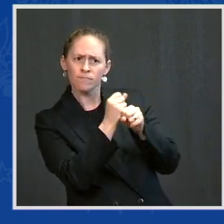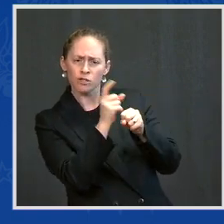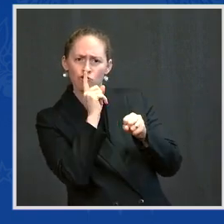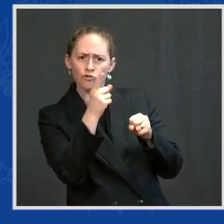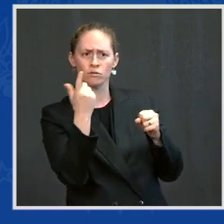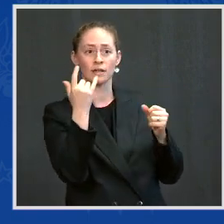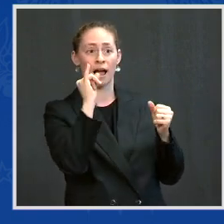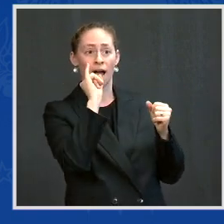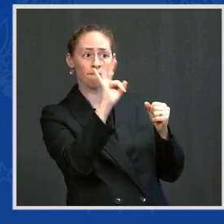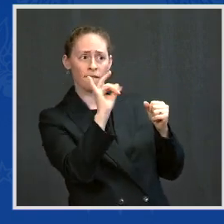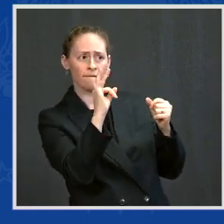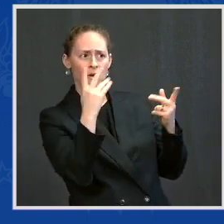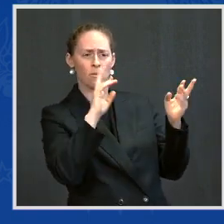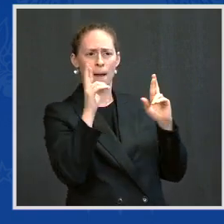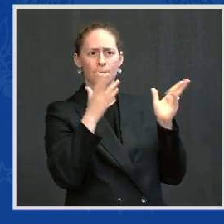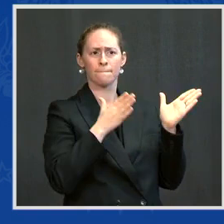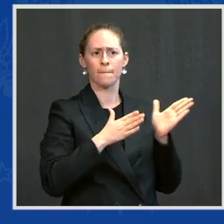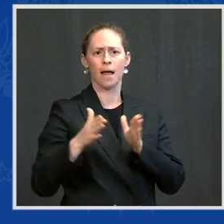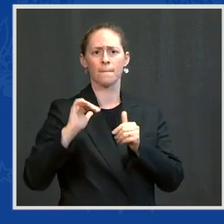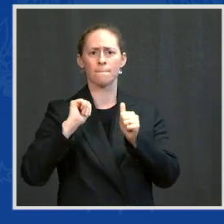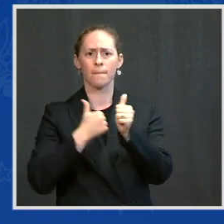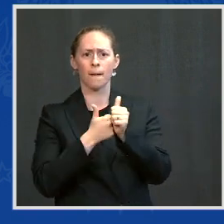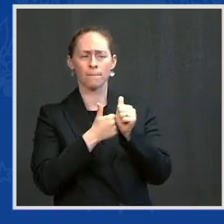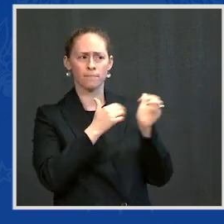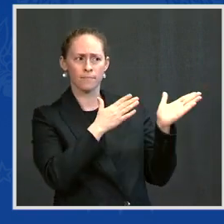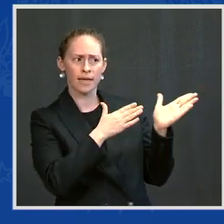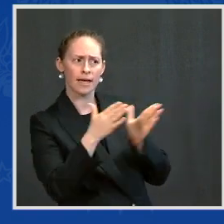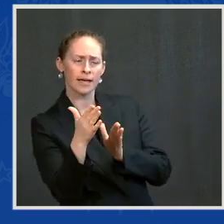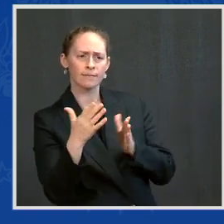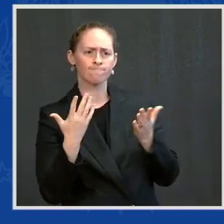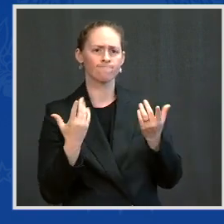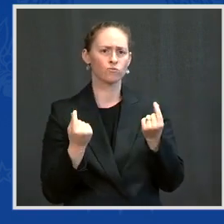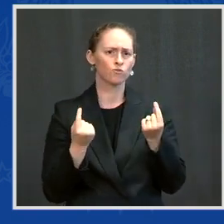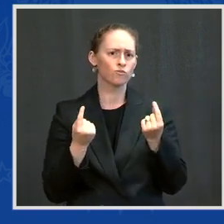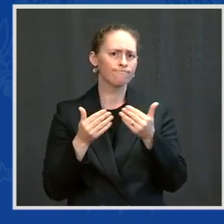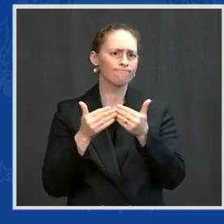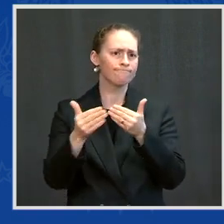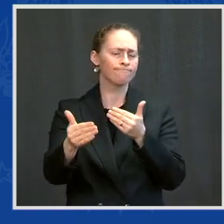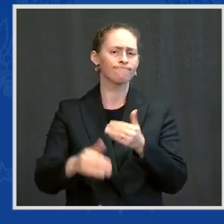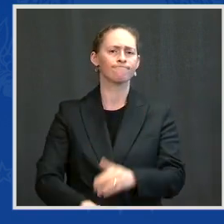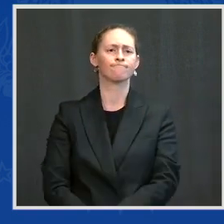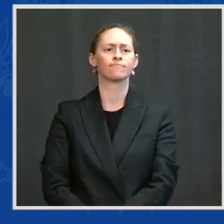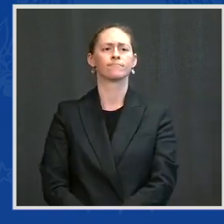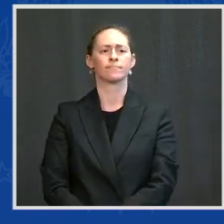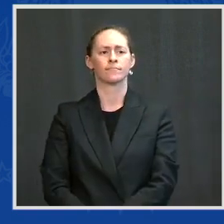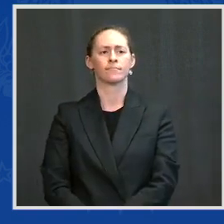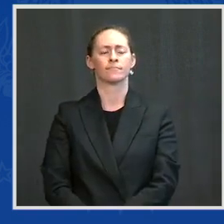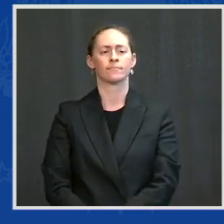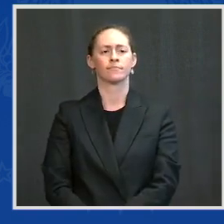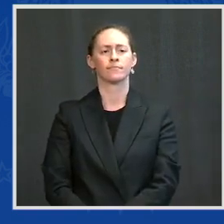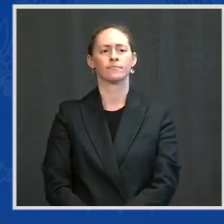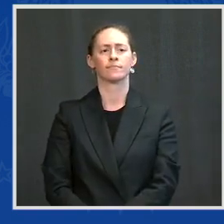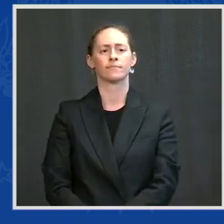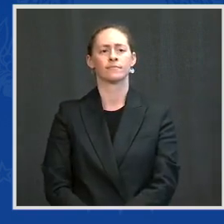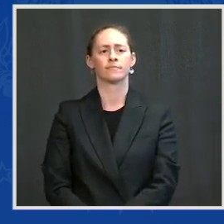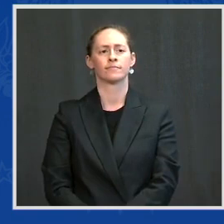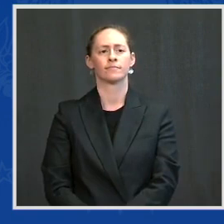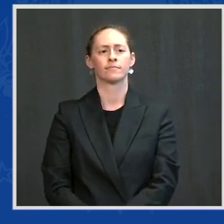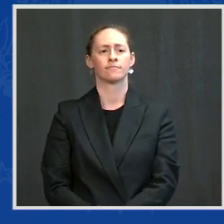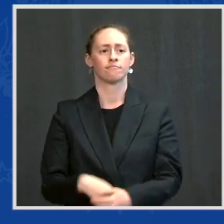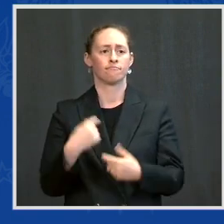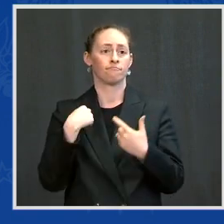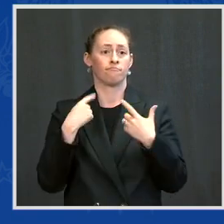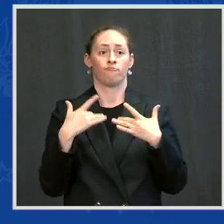these efforts, I'm pleased to announce that Ambassador Sung Kim, a career diplomat and with